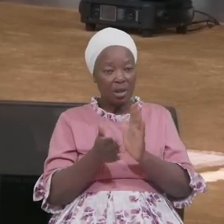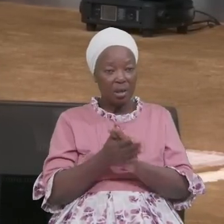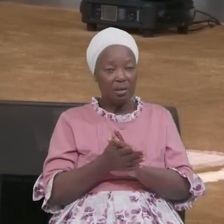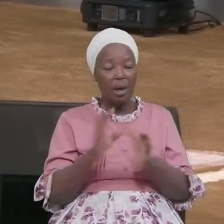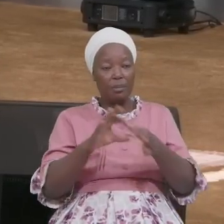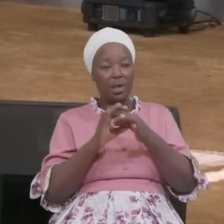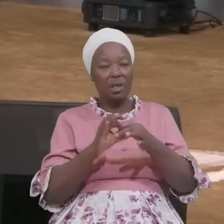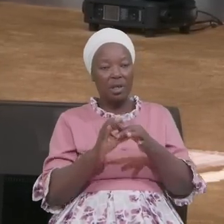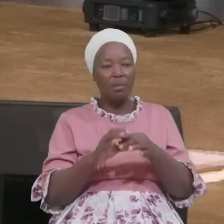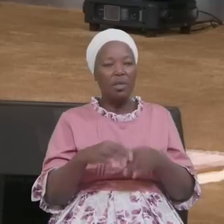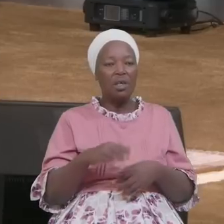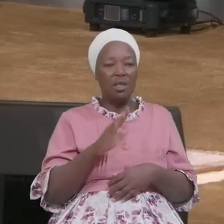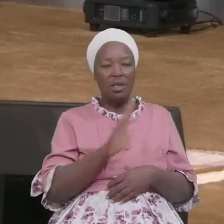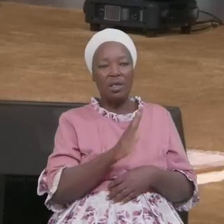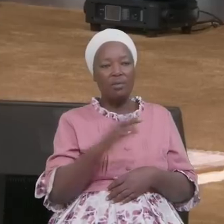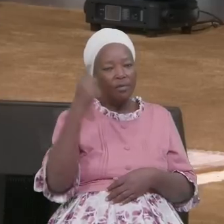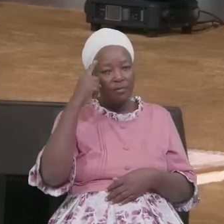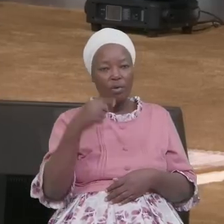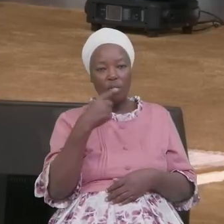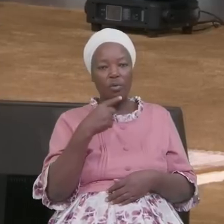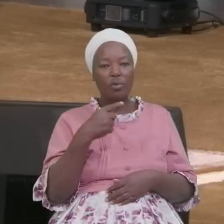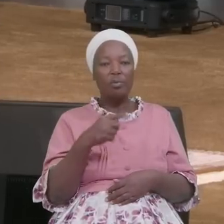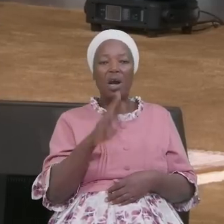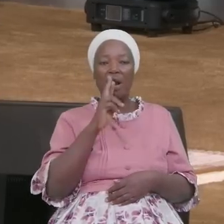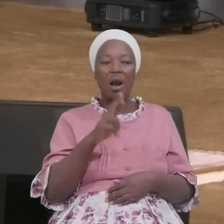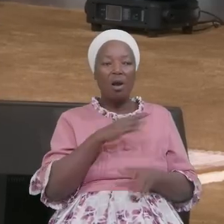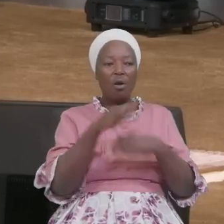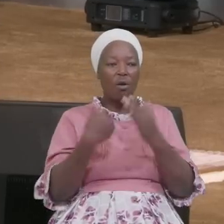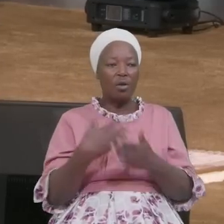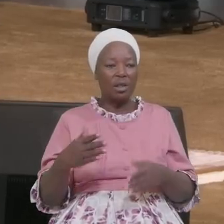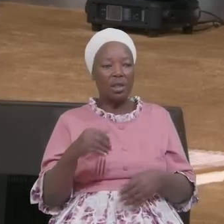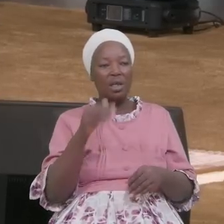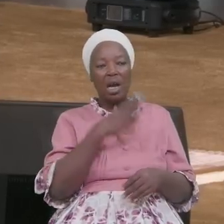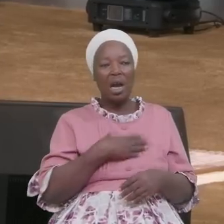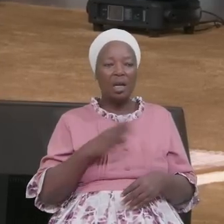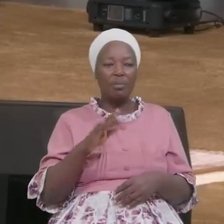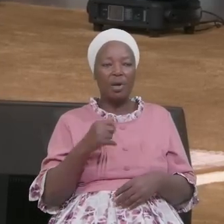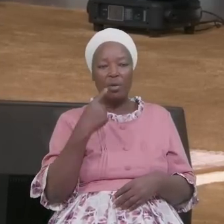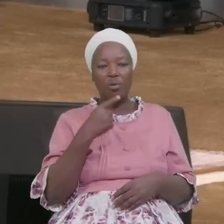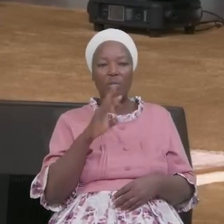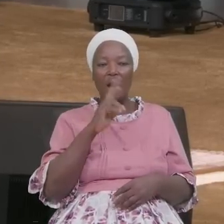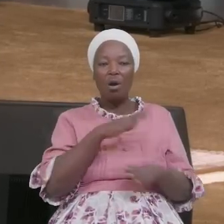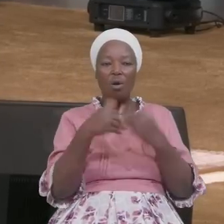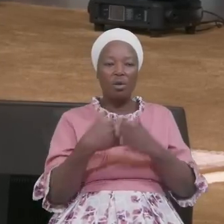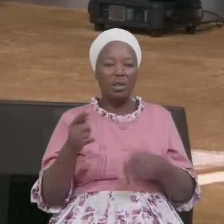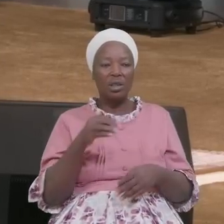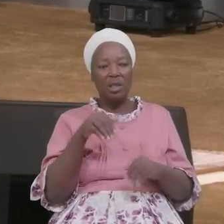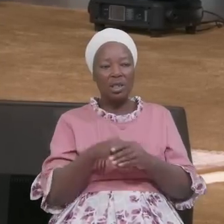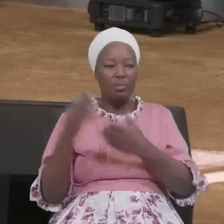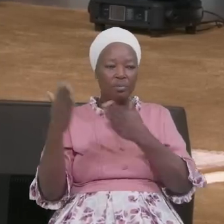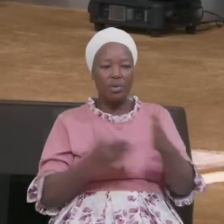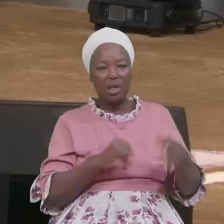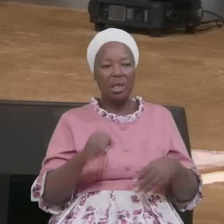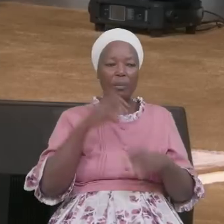things, in bringing many sons unto glory. Many sons unto